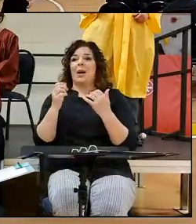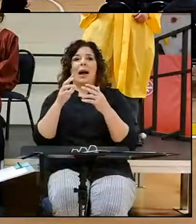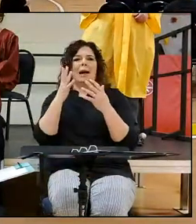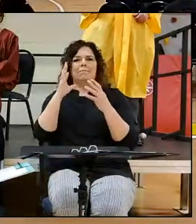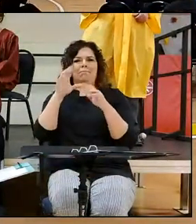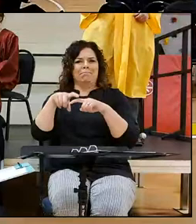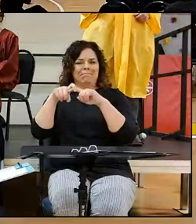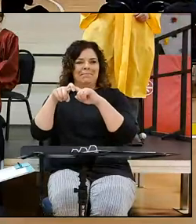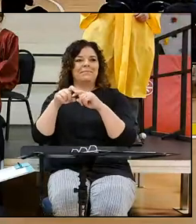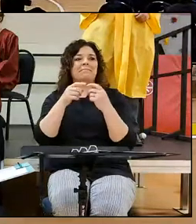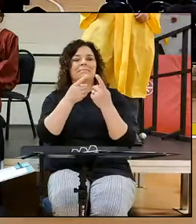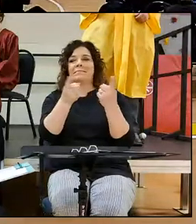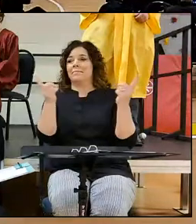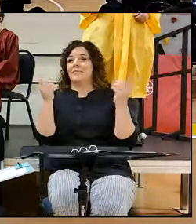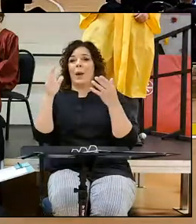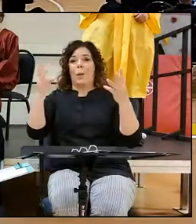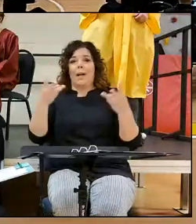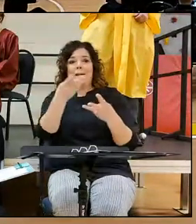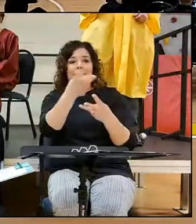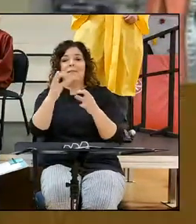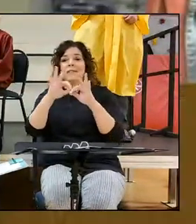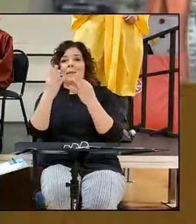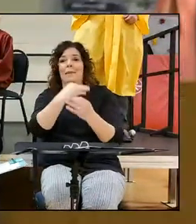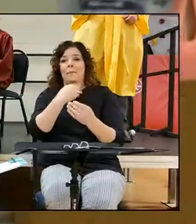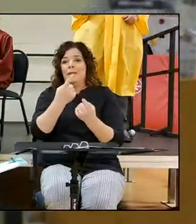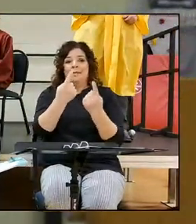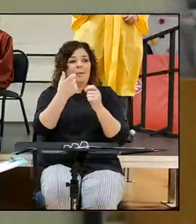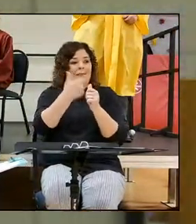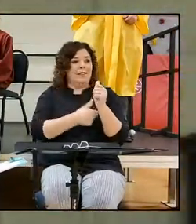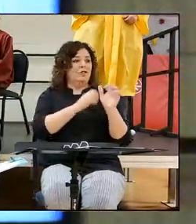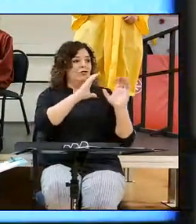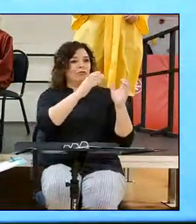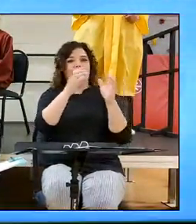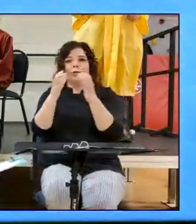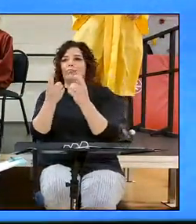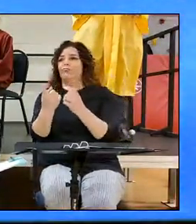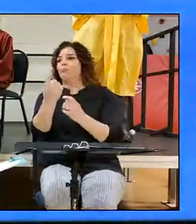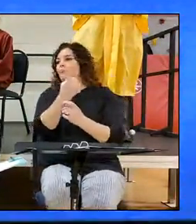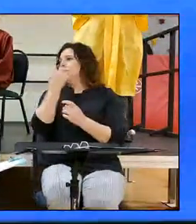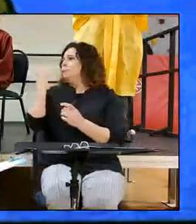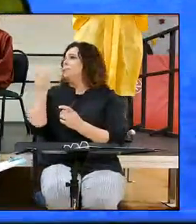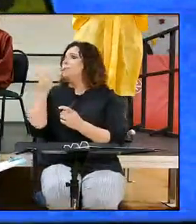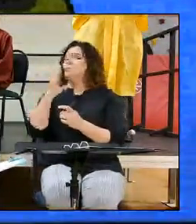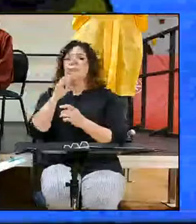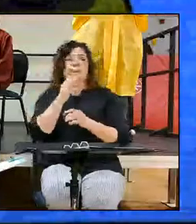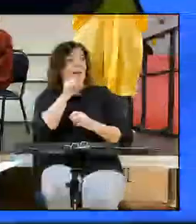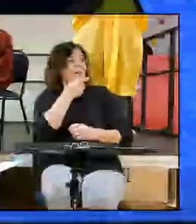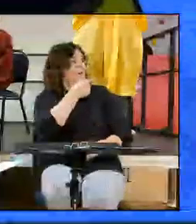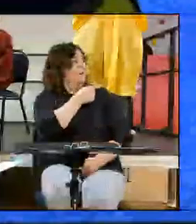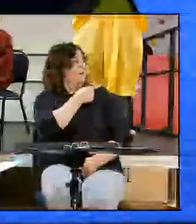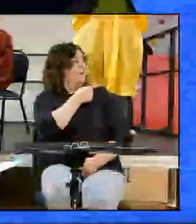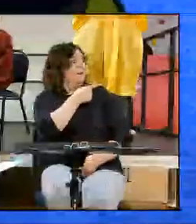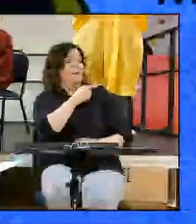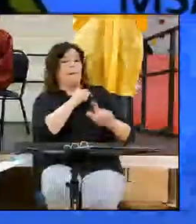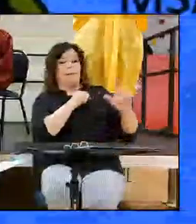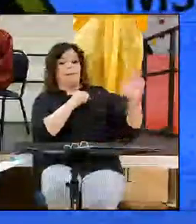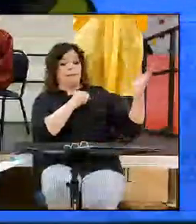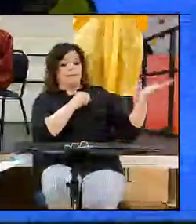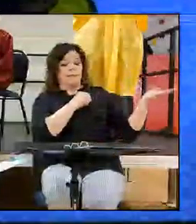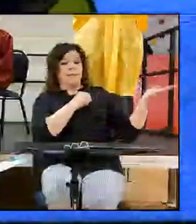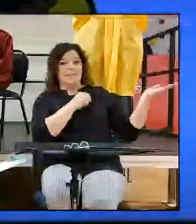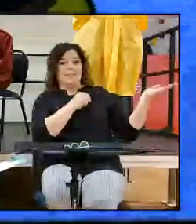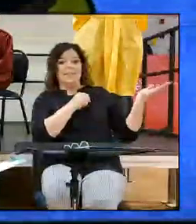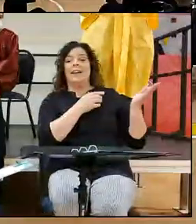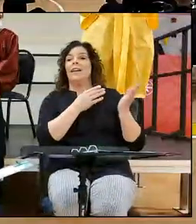I welcome up a family member from each of the graduates to come up. There is a microphone here off to my left